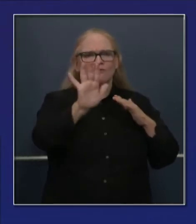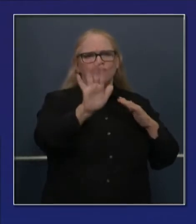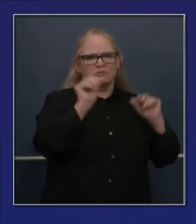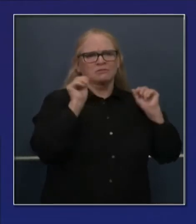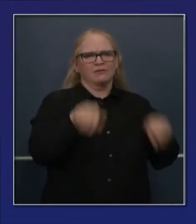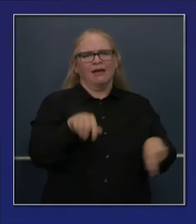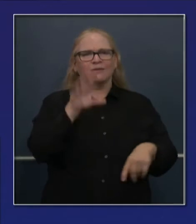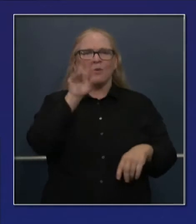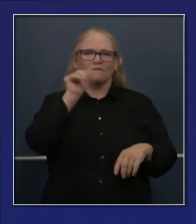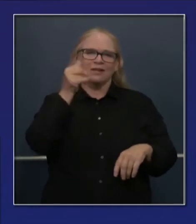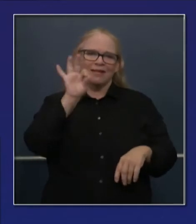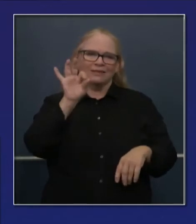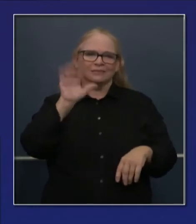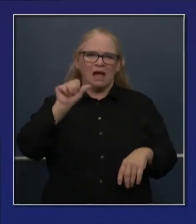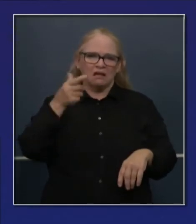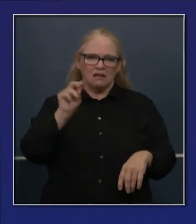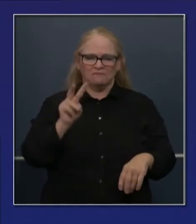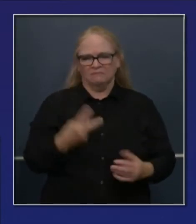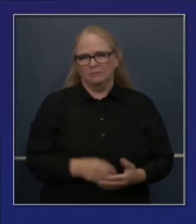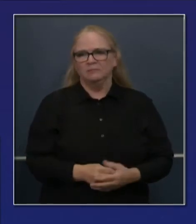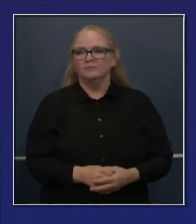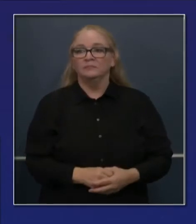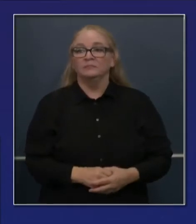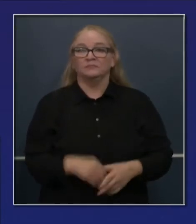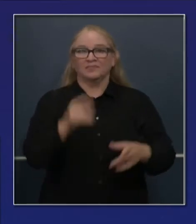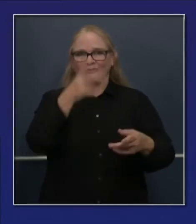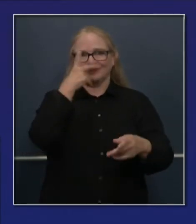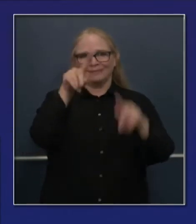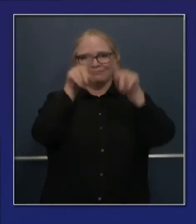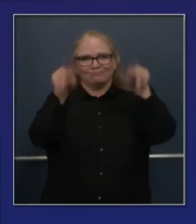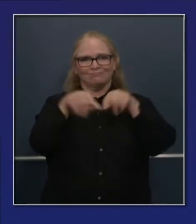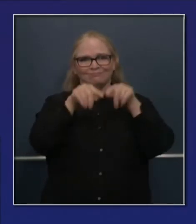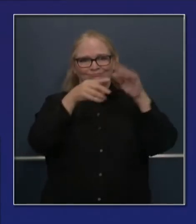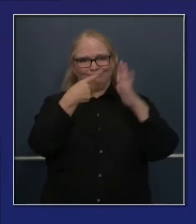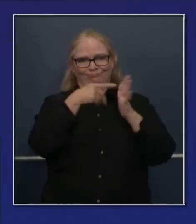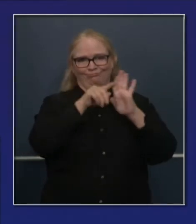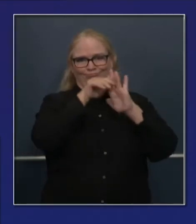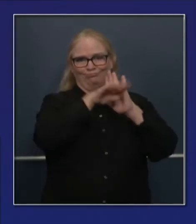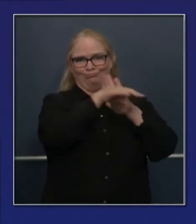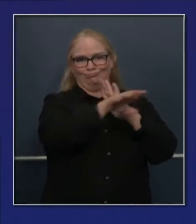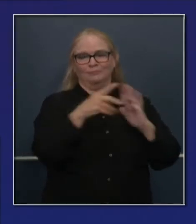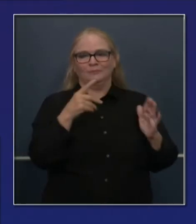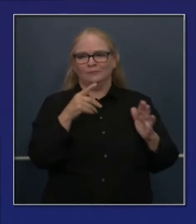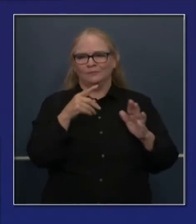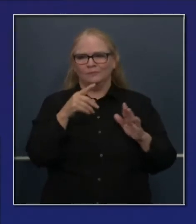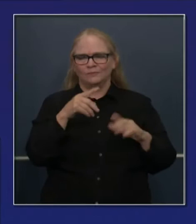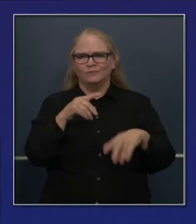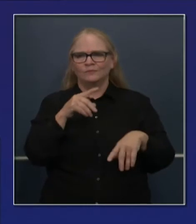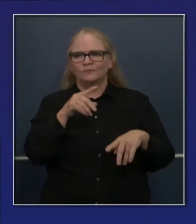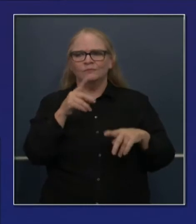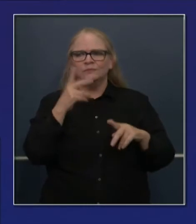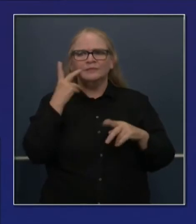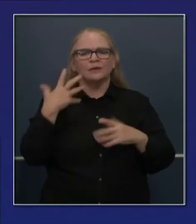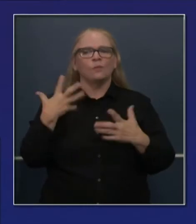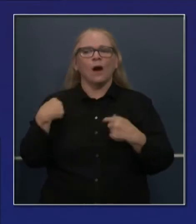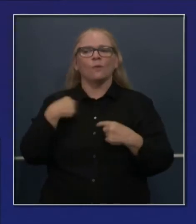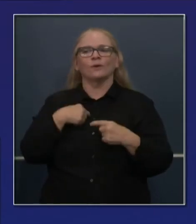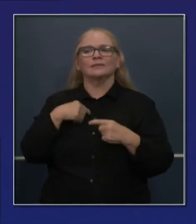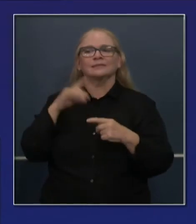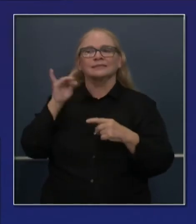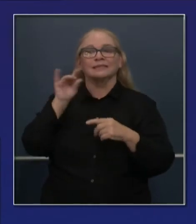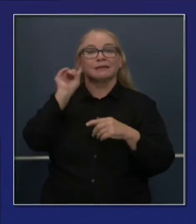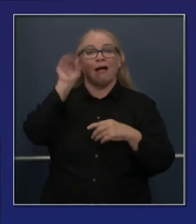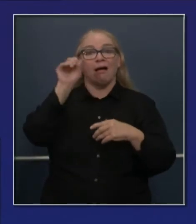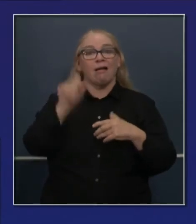like before this is the backup of the backlog, but this is the positivity rate, what it looked like before